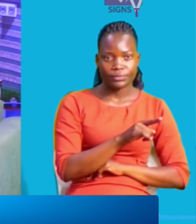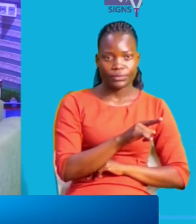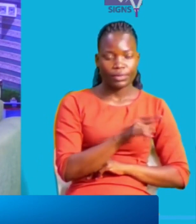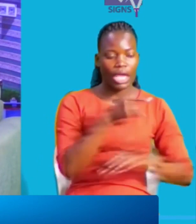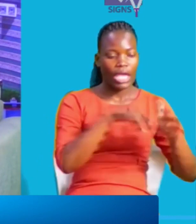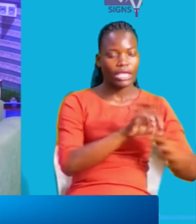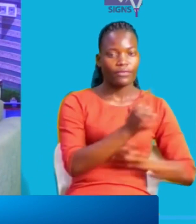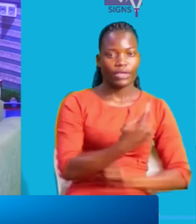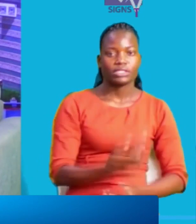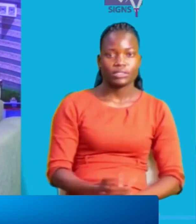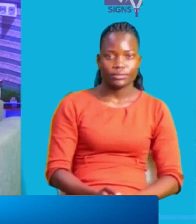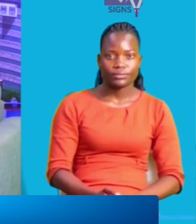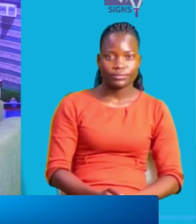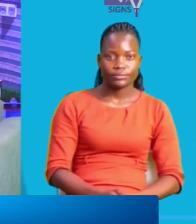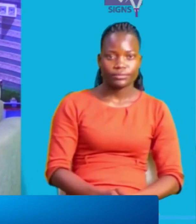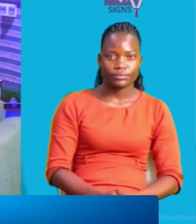namna gani? Aende wa kwanza.